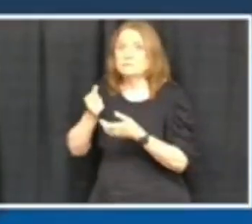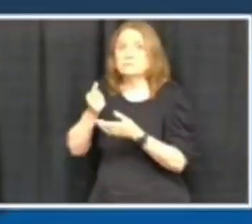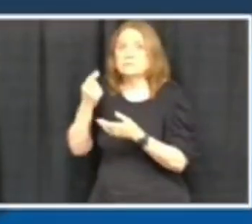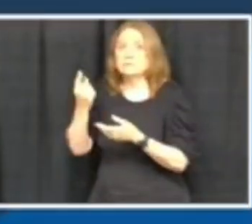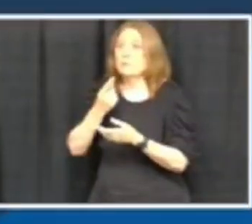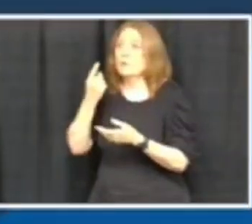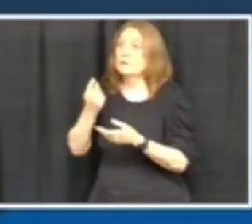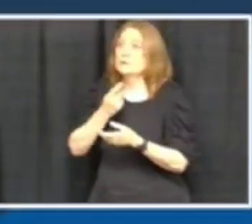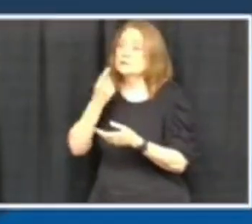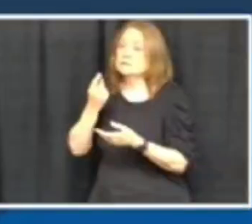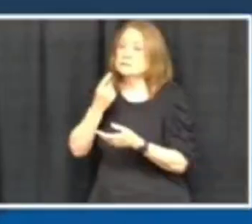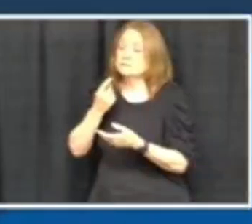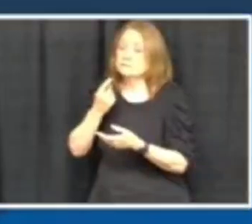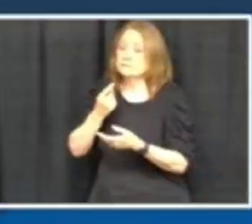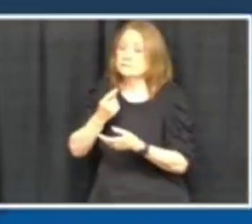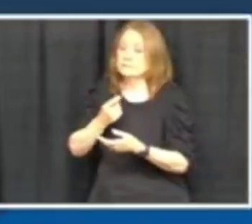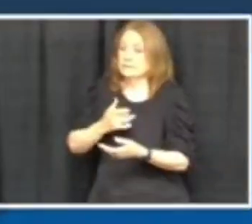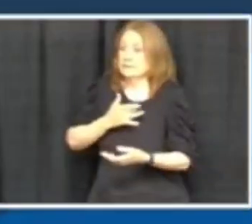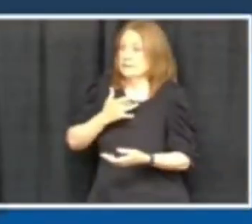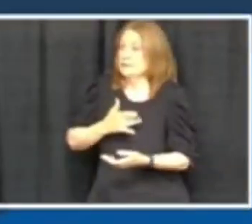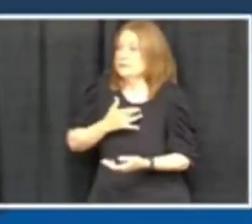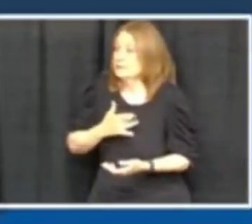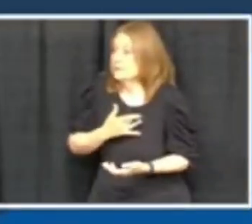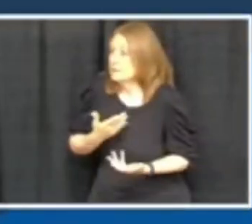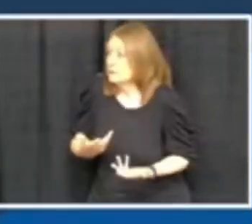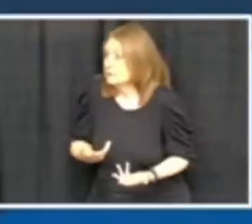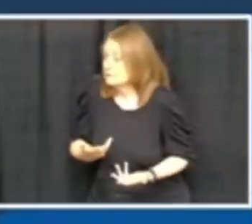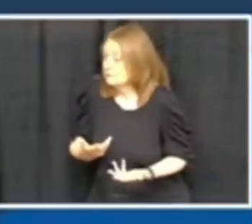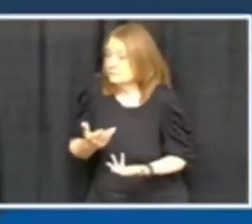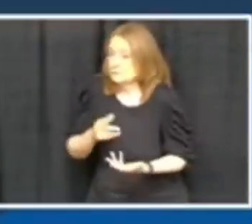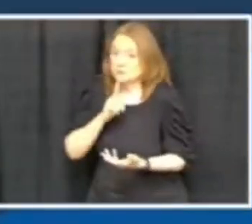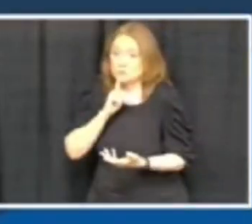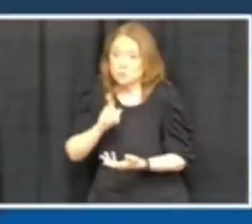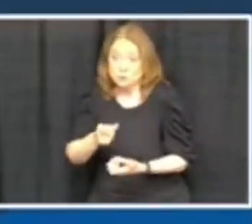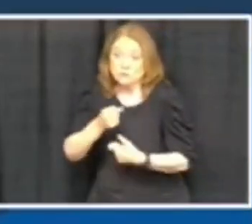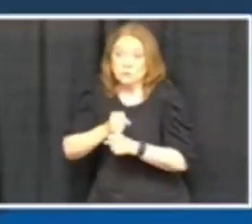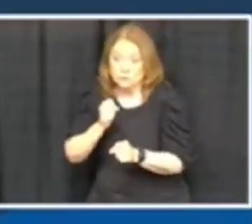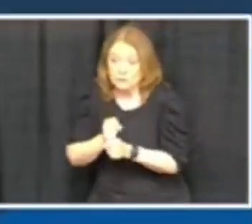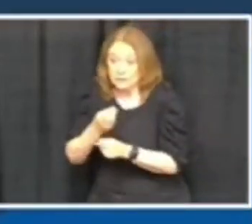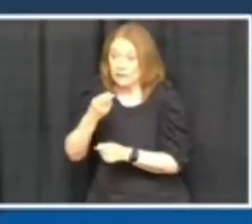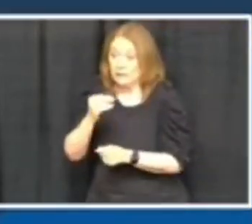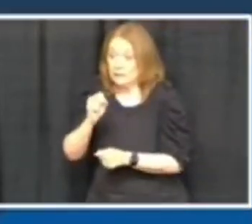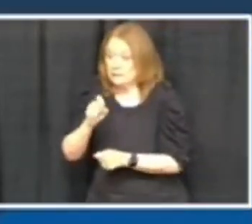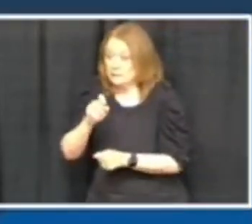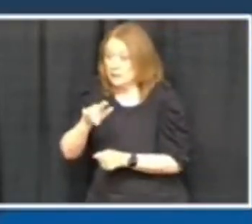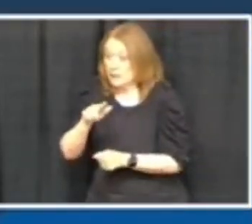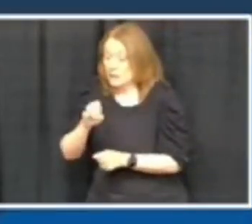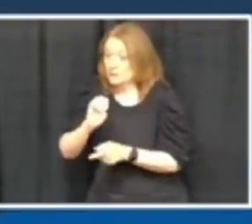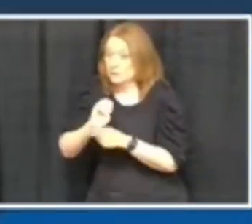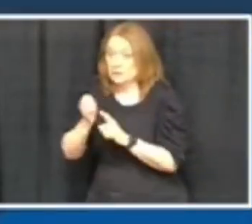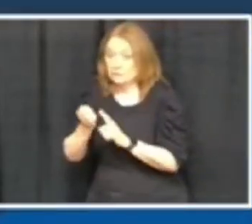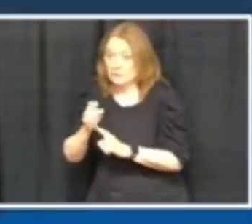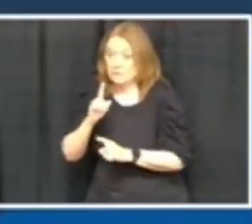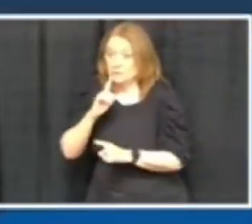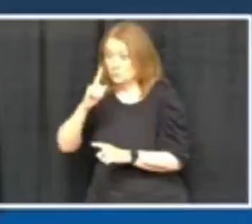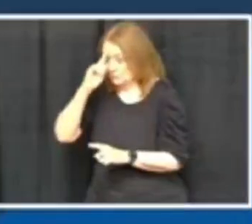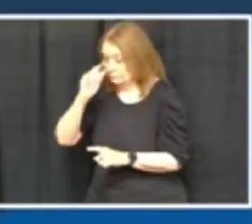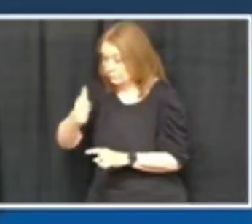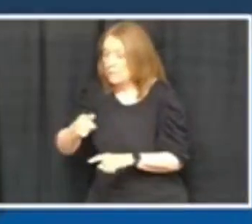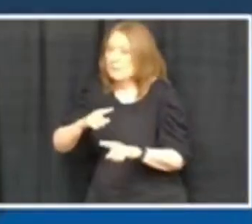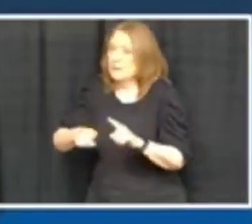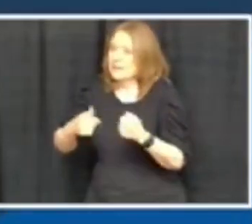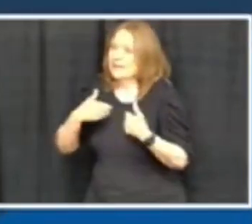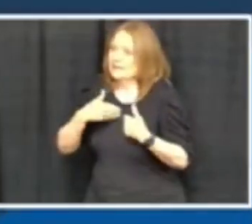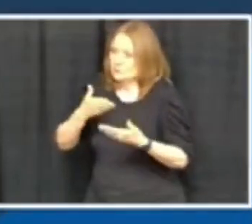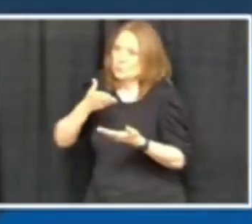someone's sensitivities and truly creates a hostile environment is strictly up to him, but he has the right to